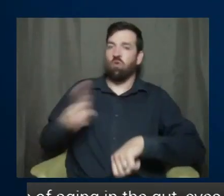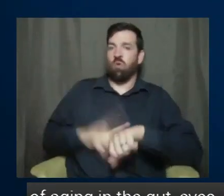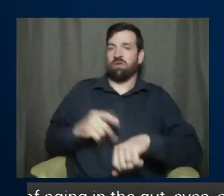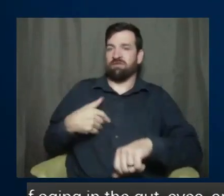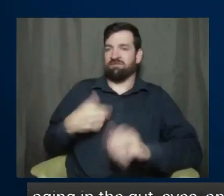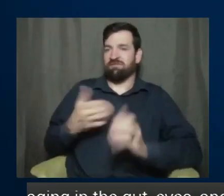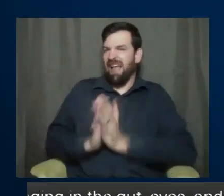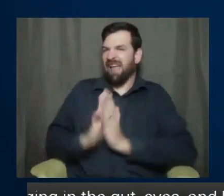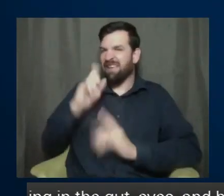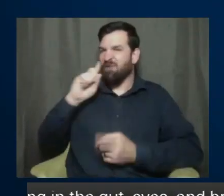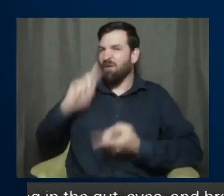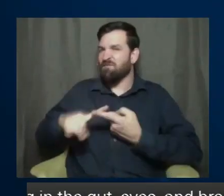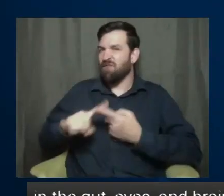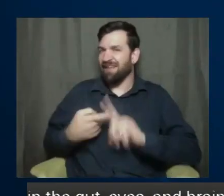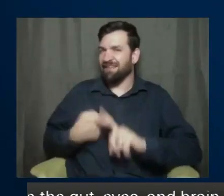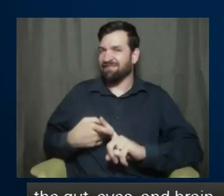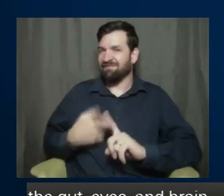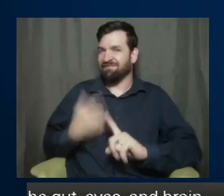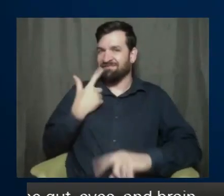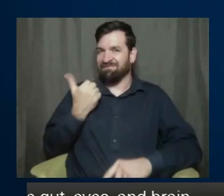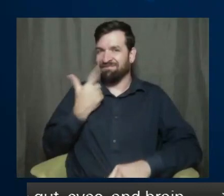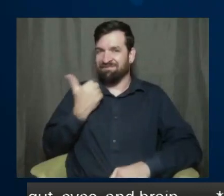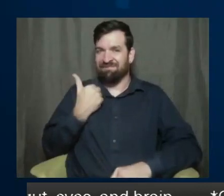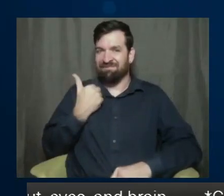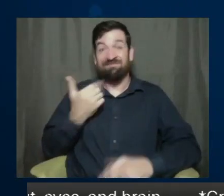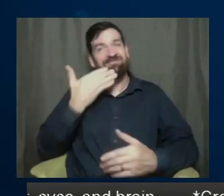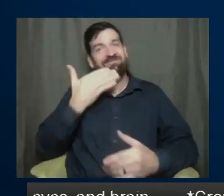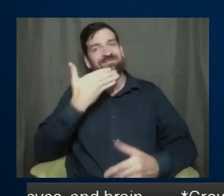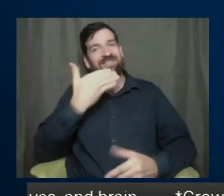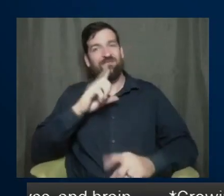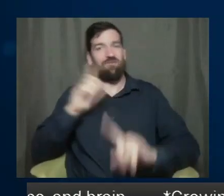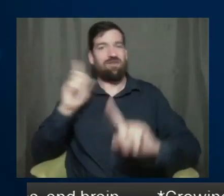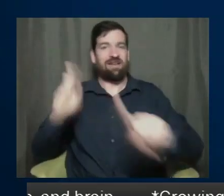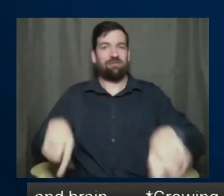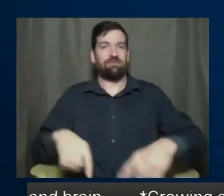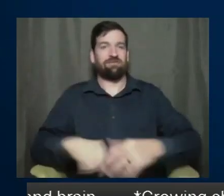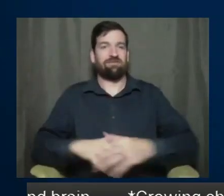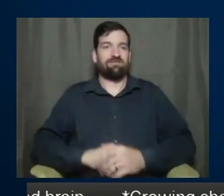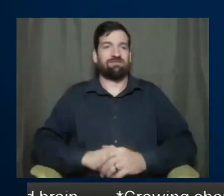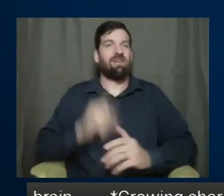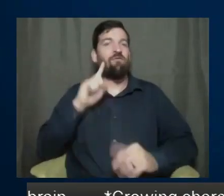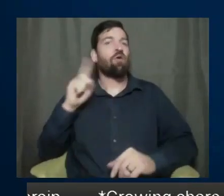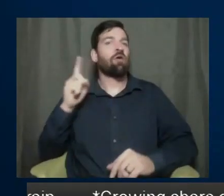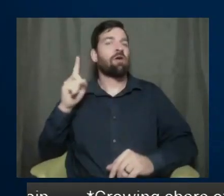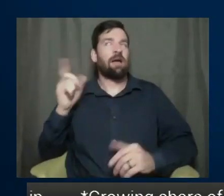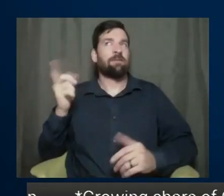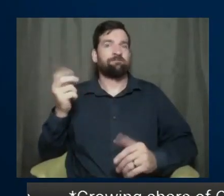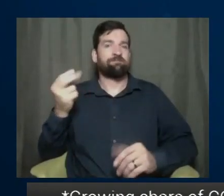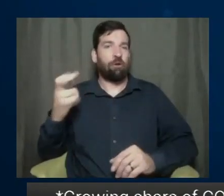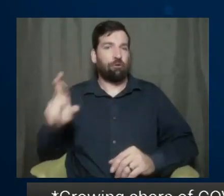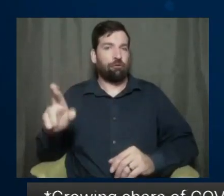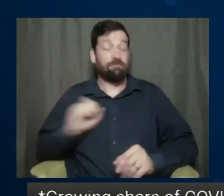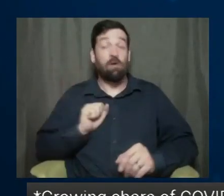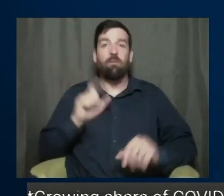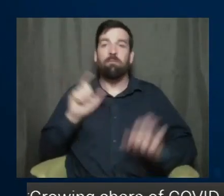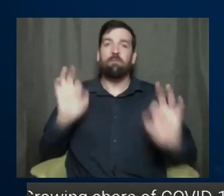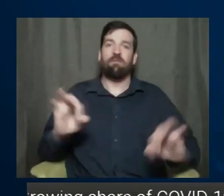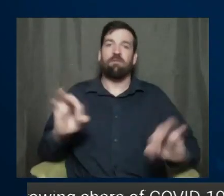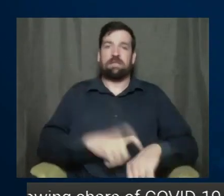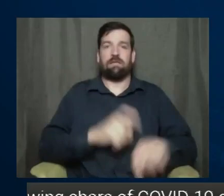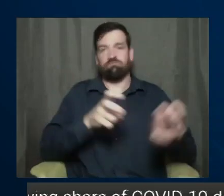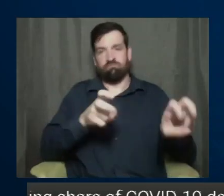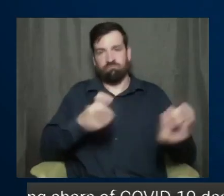friend. It's just, thank you for answering that for, her. Okay, well, what a perfect time then to just transition over and talk to